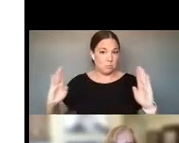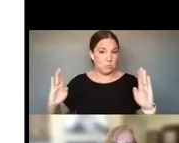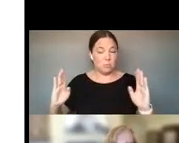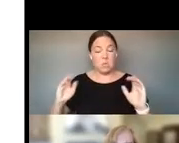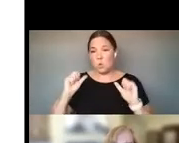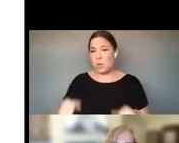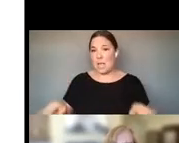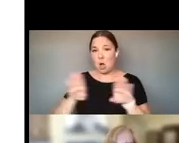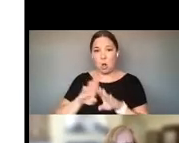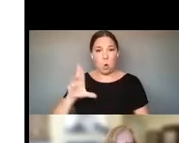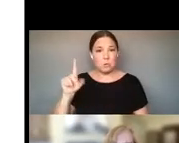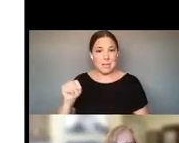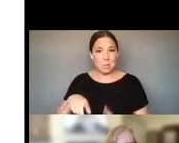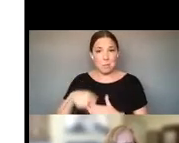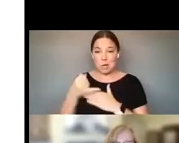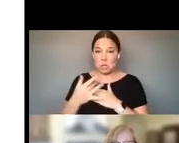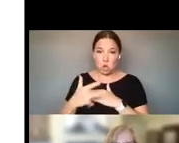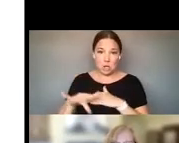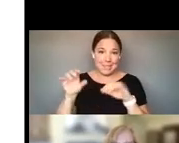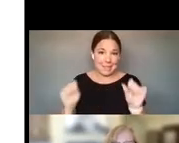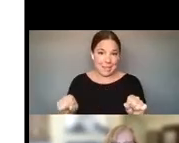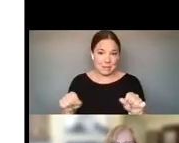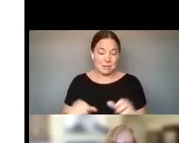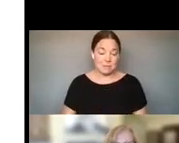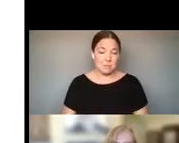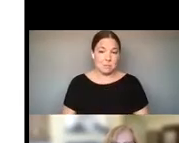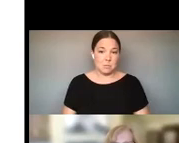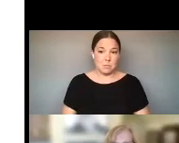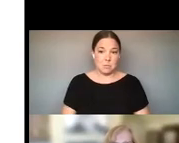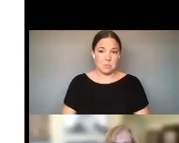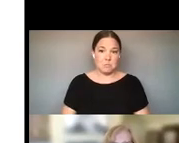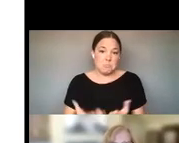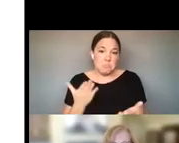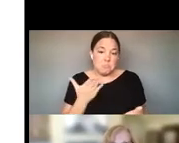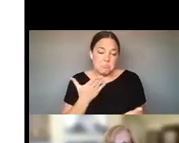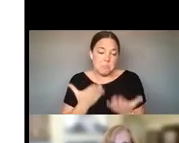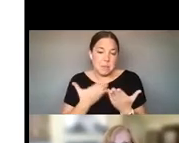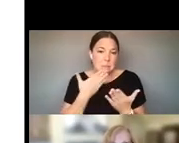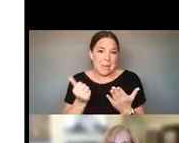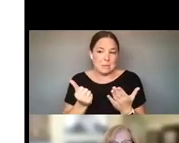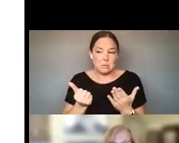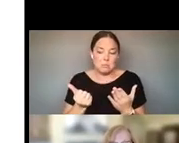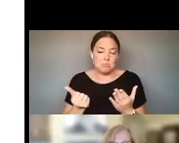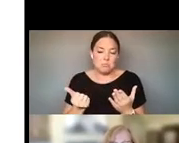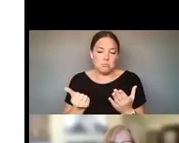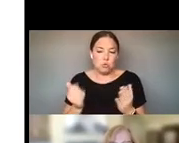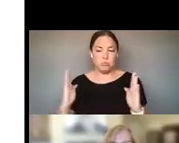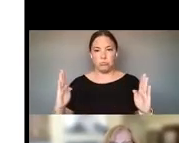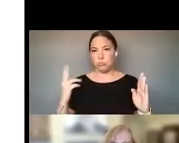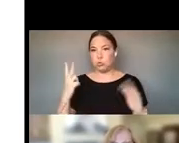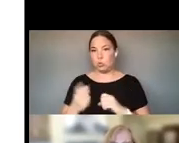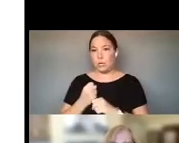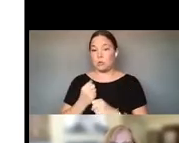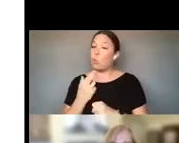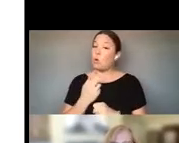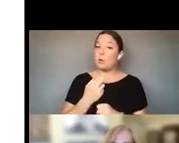project early, but it's, um, so you may want to give, give yourself that latitude or if one year makes sense, just say one